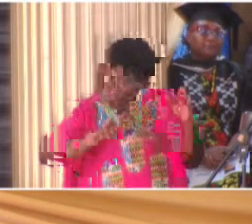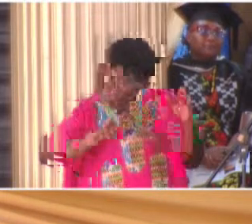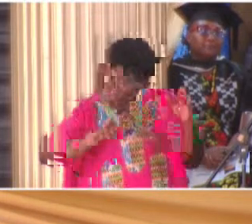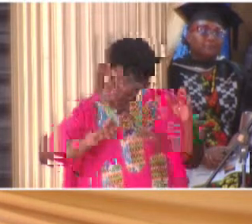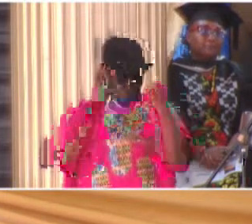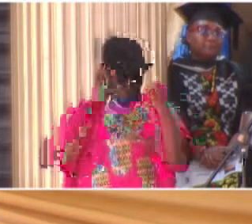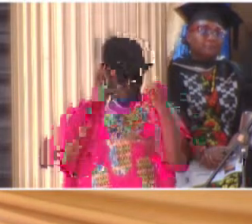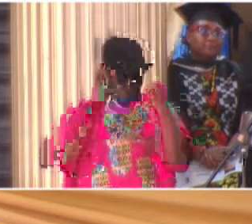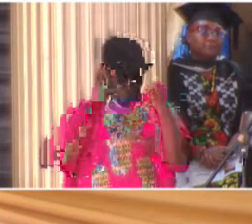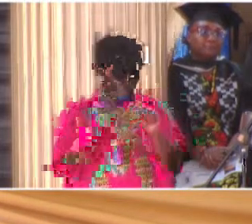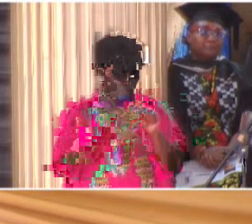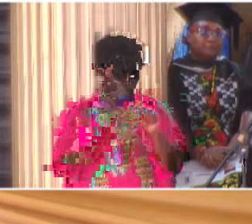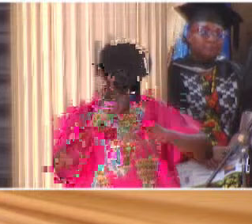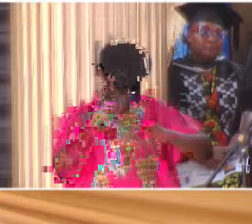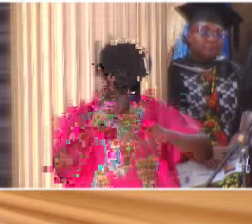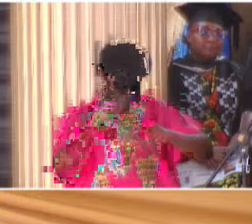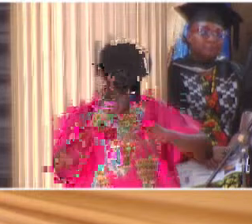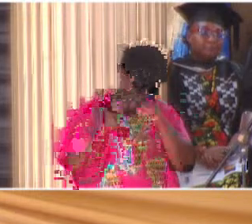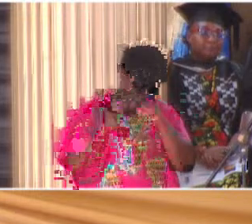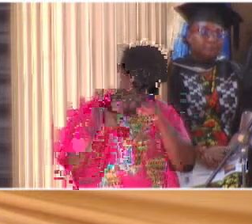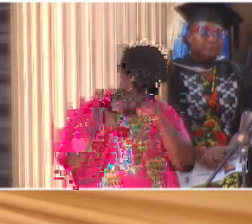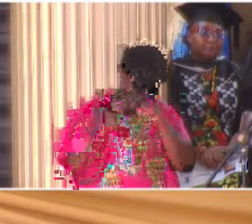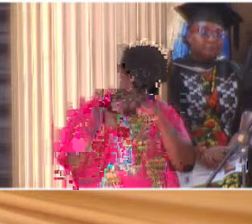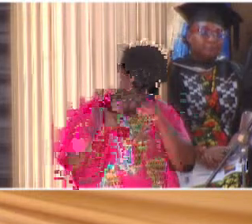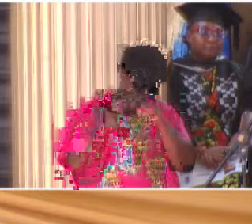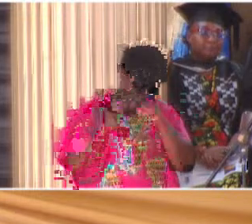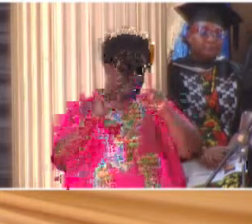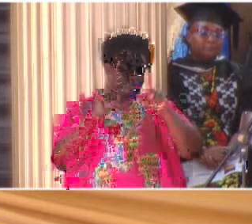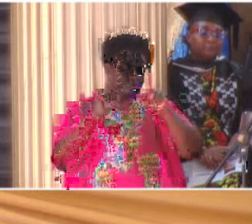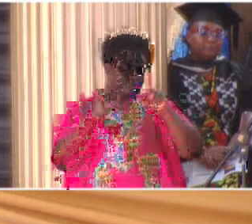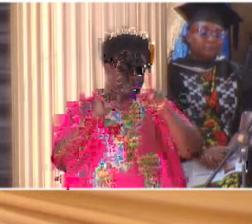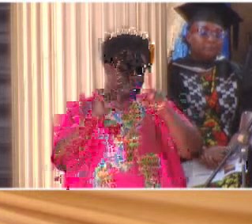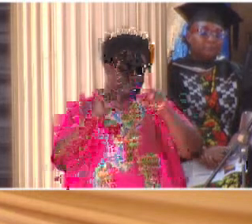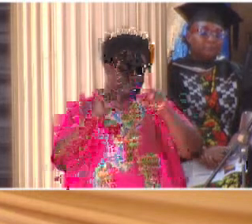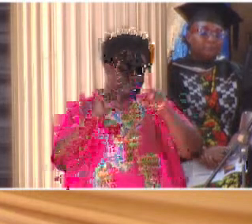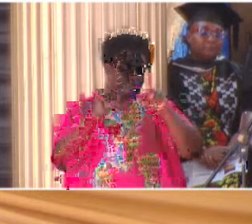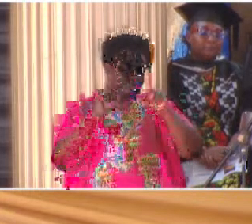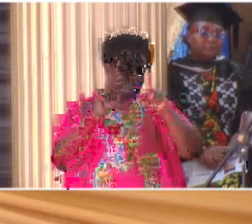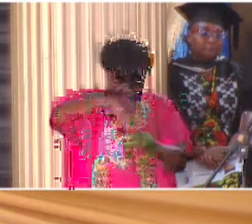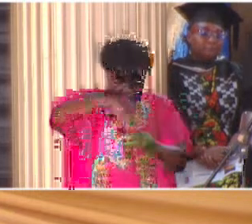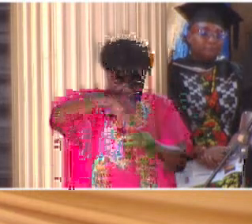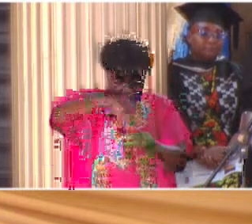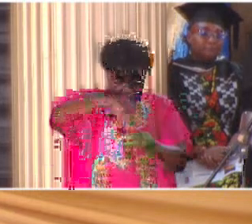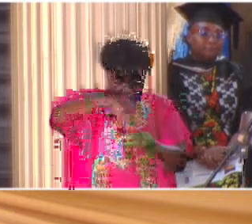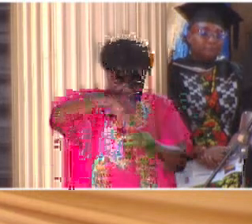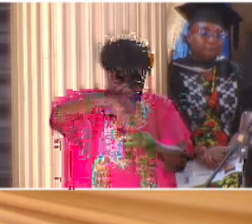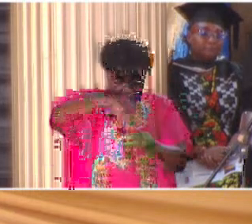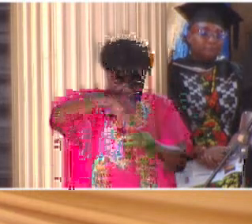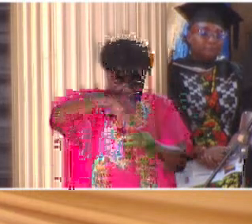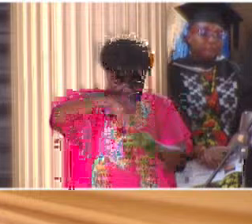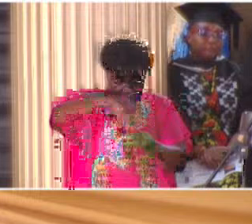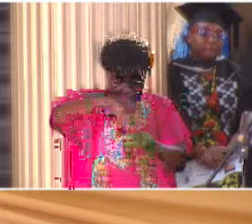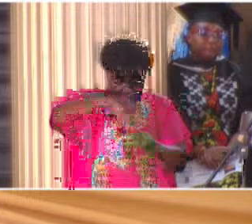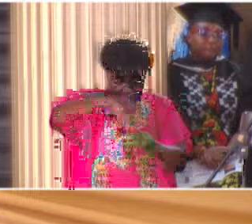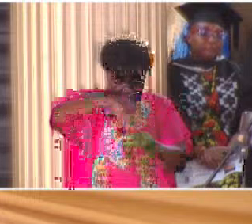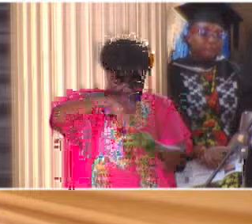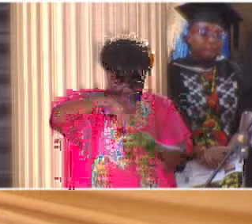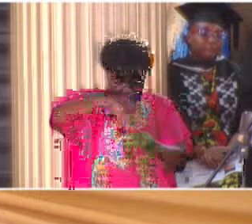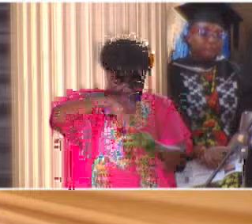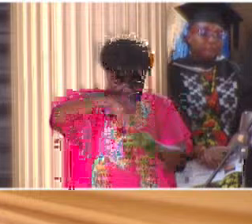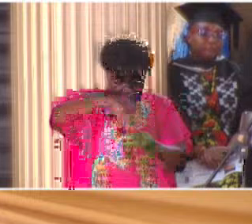we continue to strive for excellence, to uplift those around us, and to remain true to our values and beliefs.